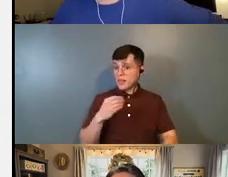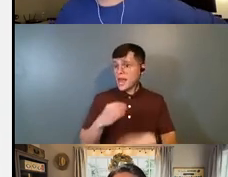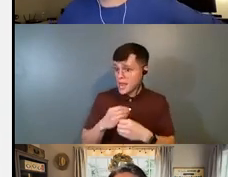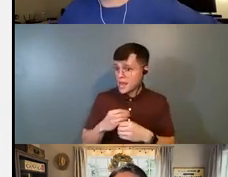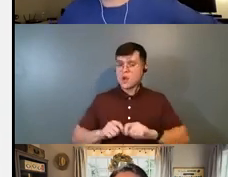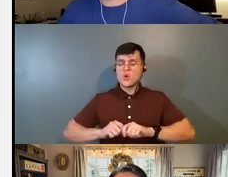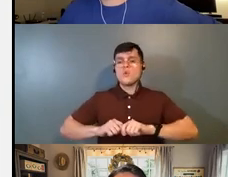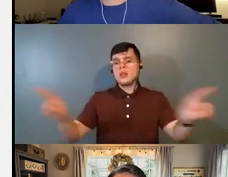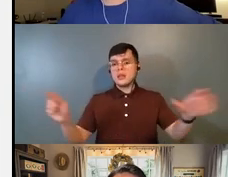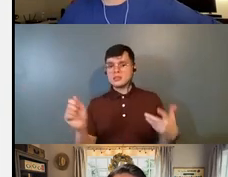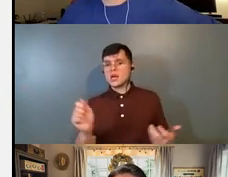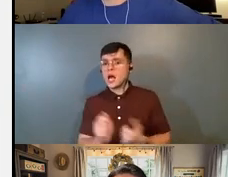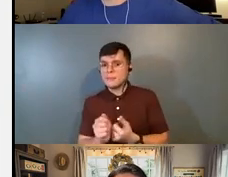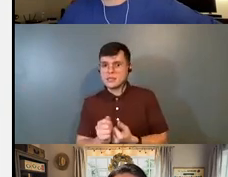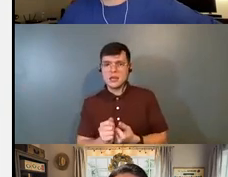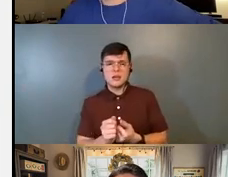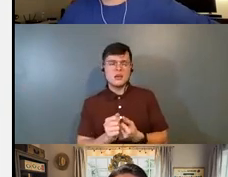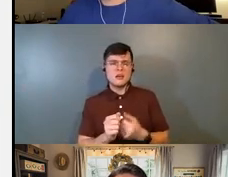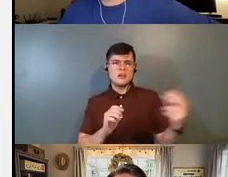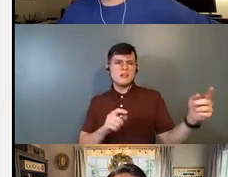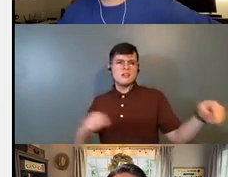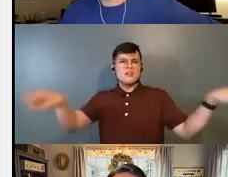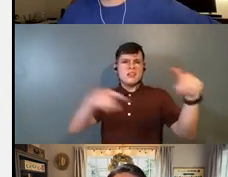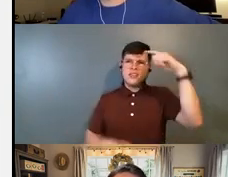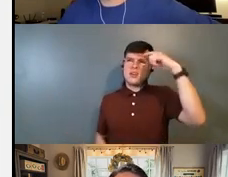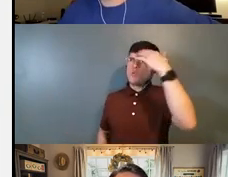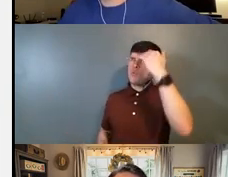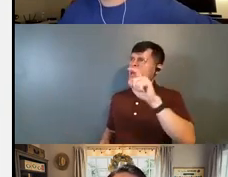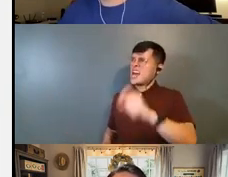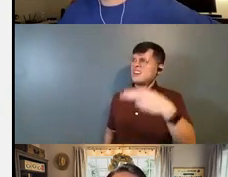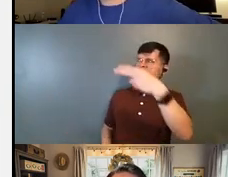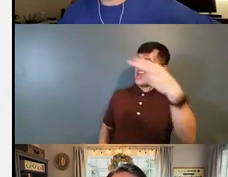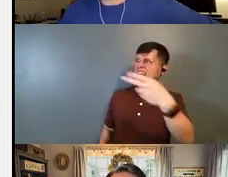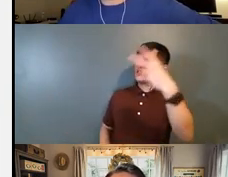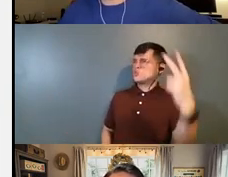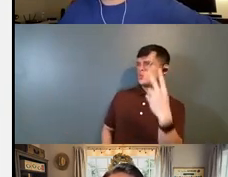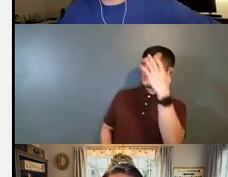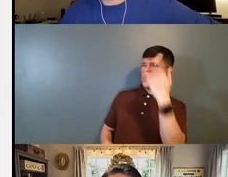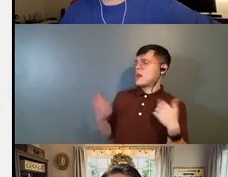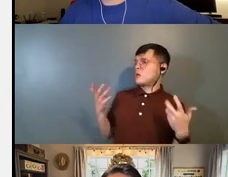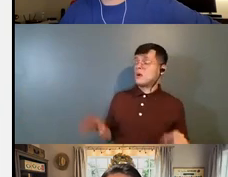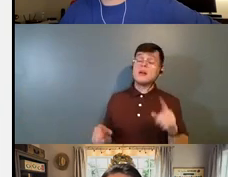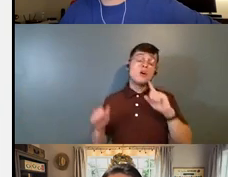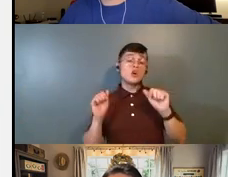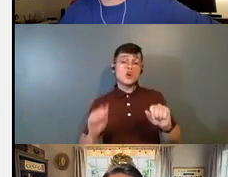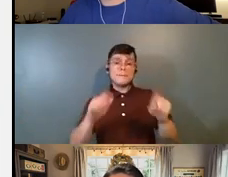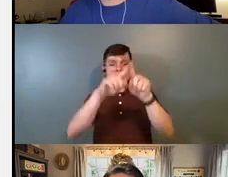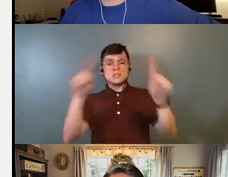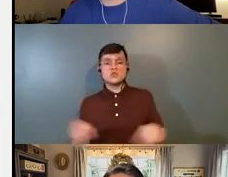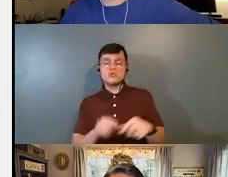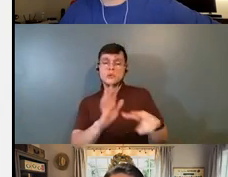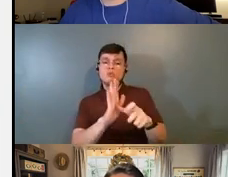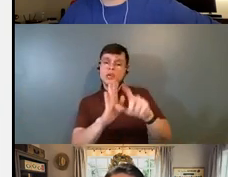the plugin, everybody's going to be like, why do I now have these big H2s that I don't want? Like they could be screen reader only